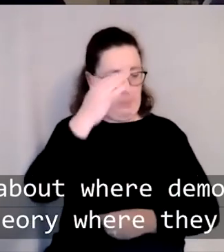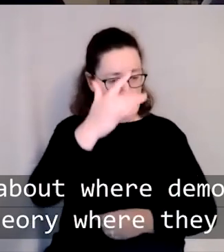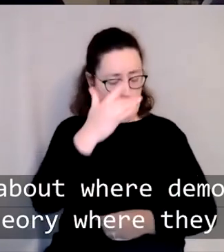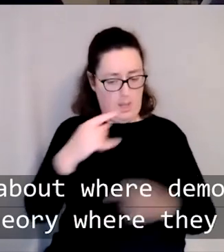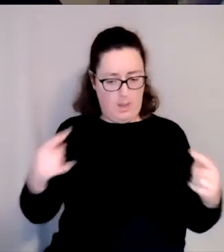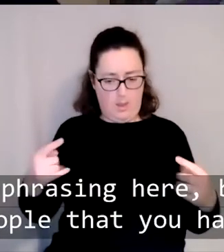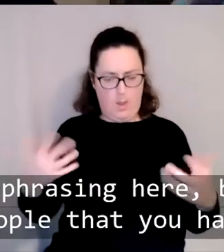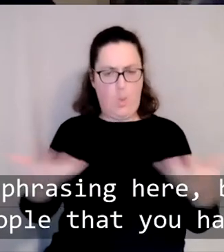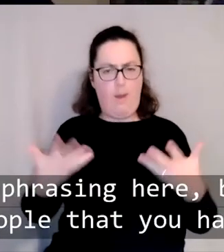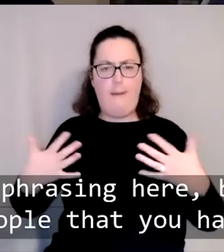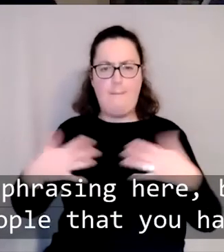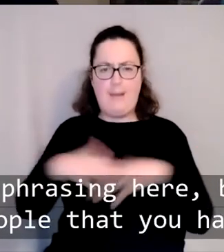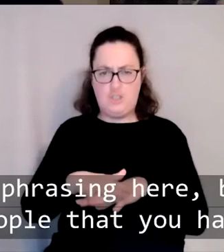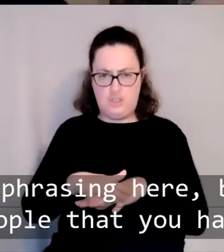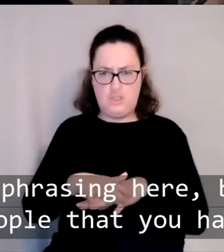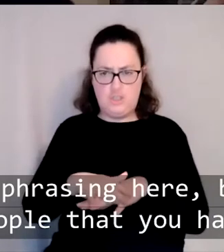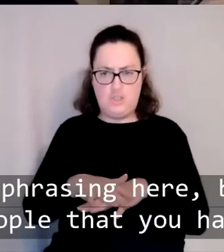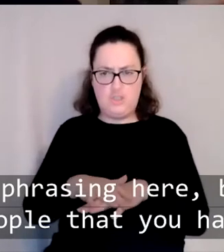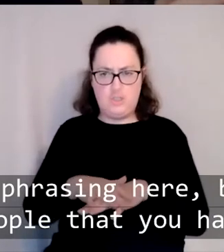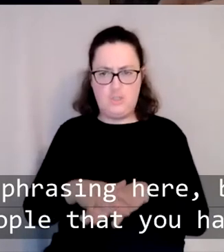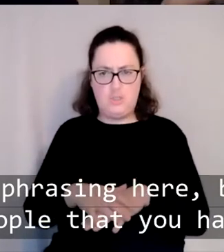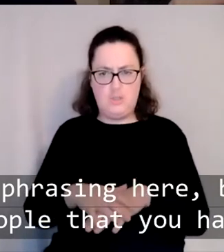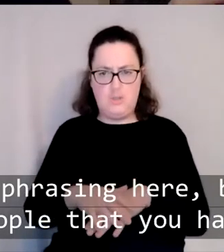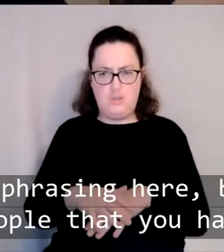they intermesh. I'm paraphrasing here, but